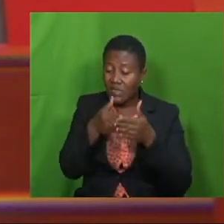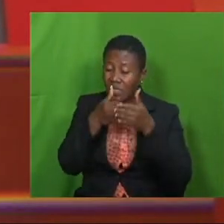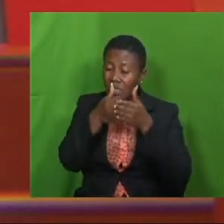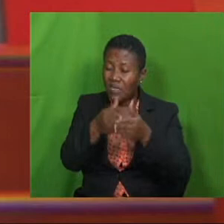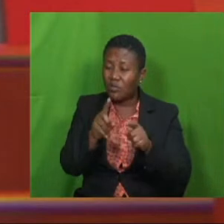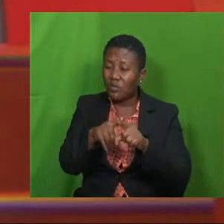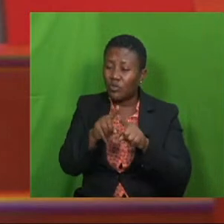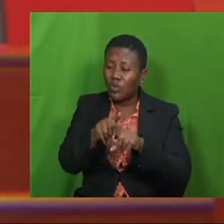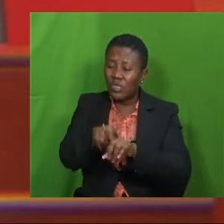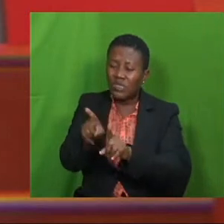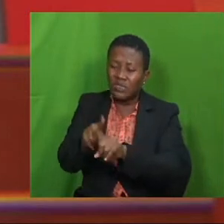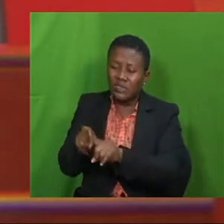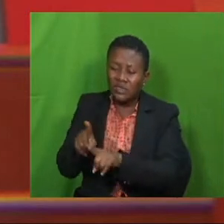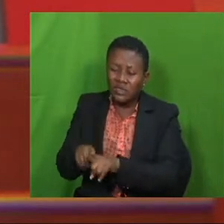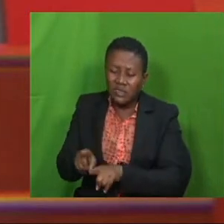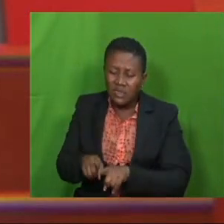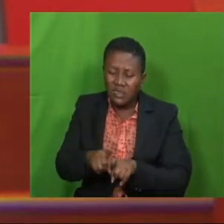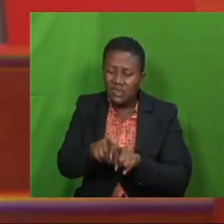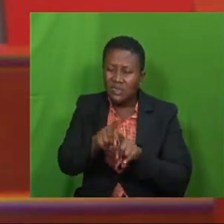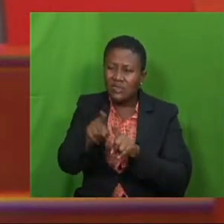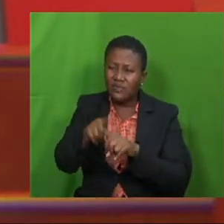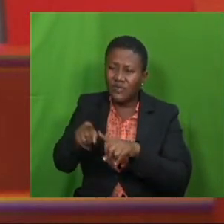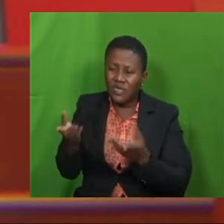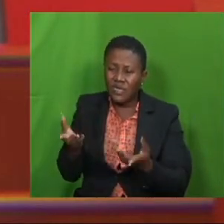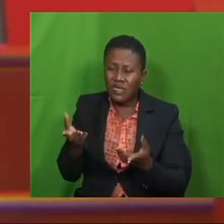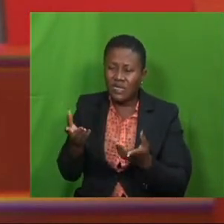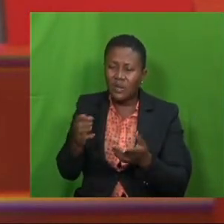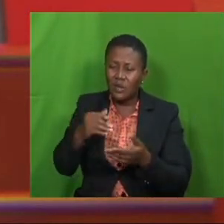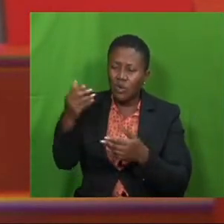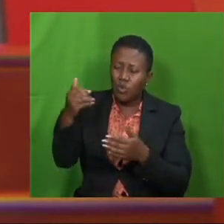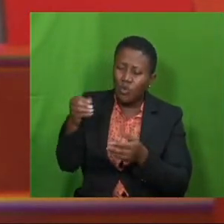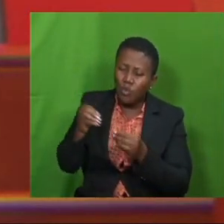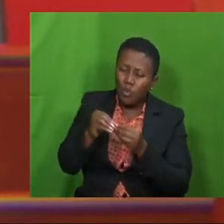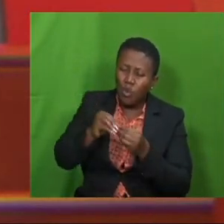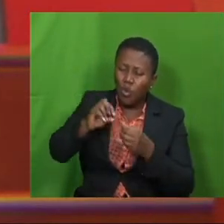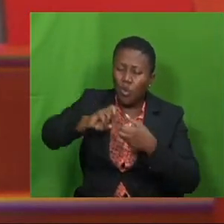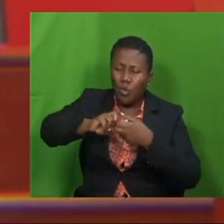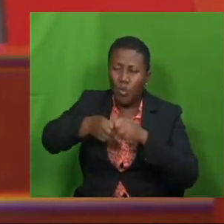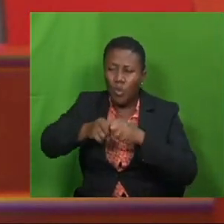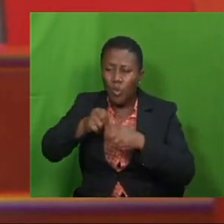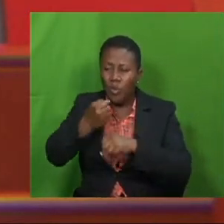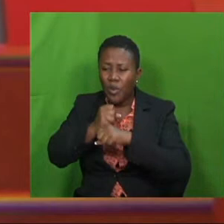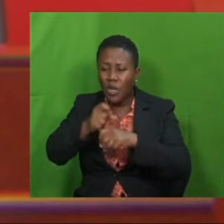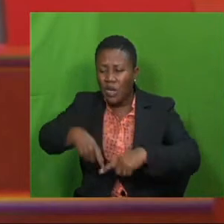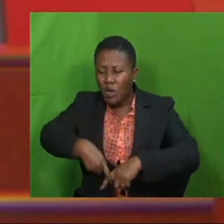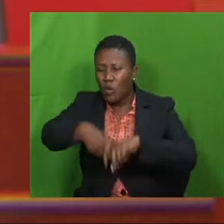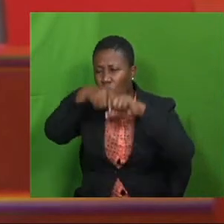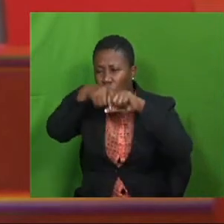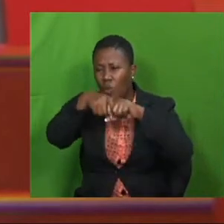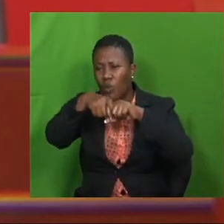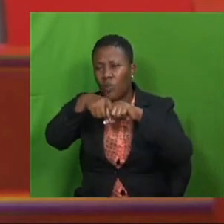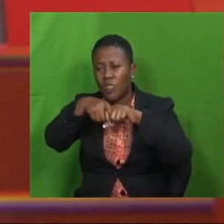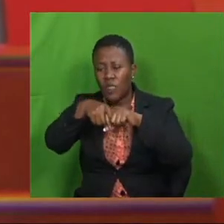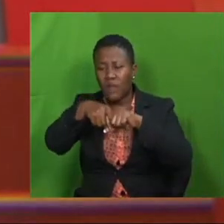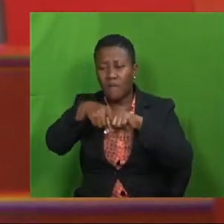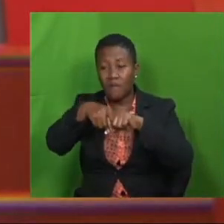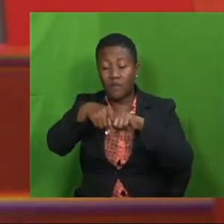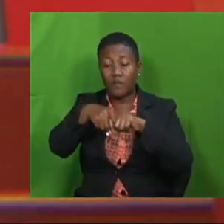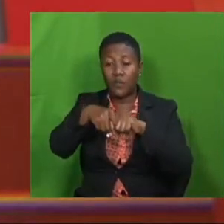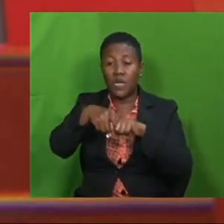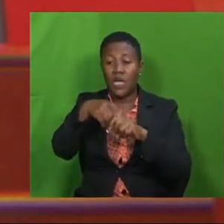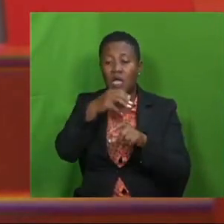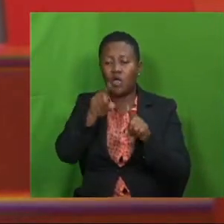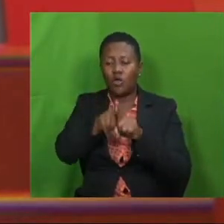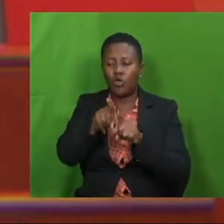of premature adjournments on several occasions and delayed decisions on issues that